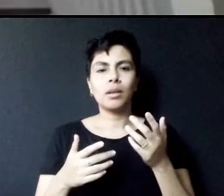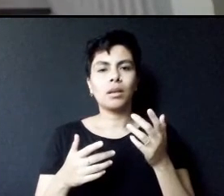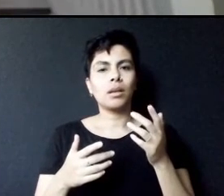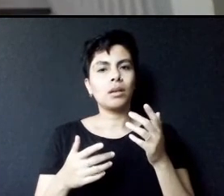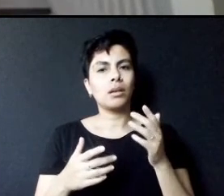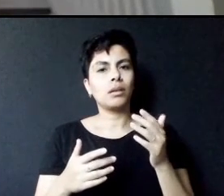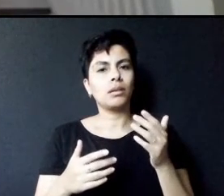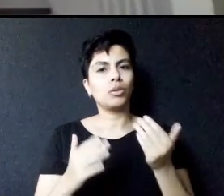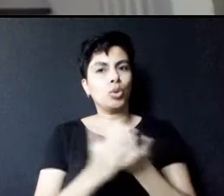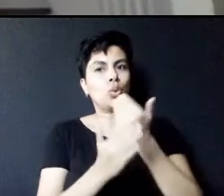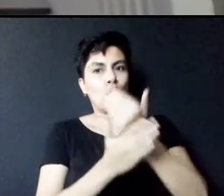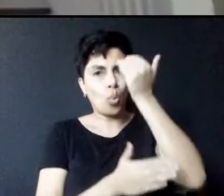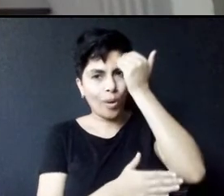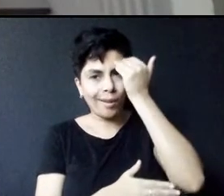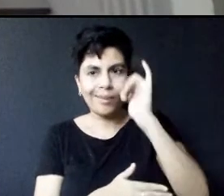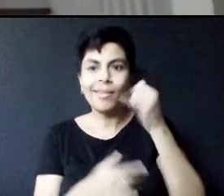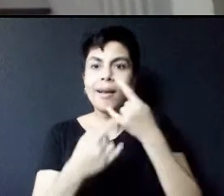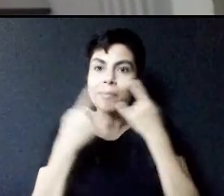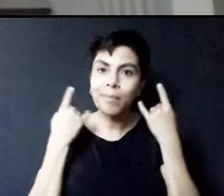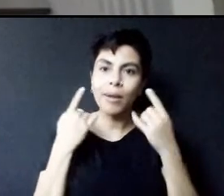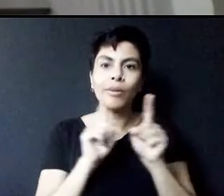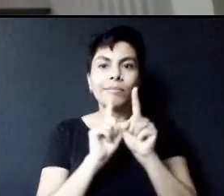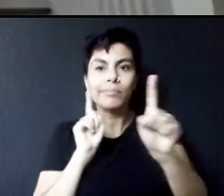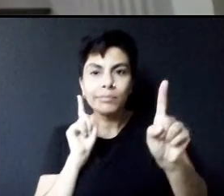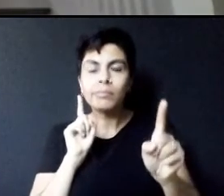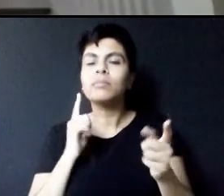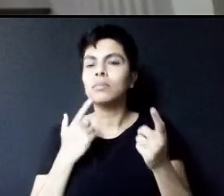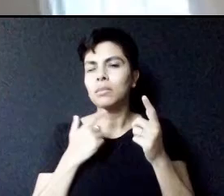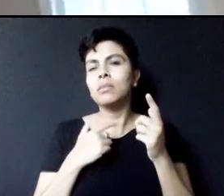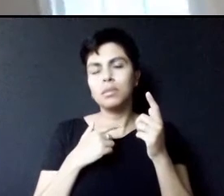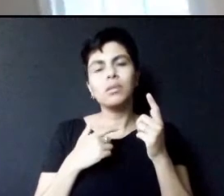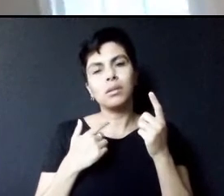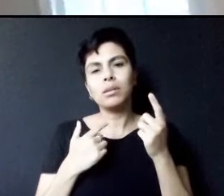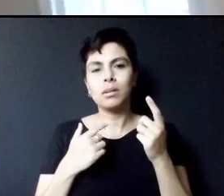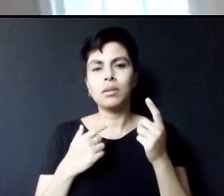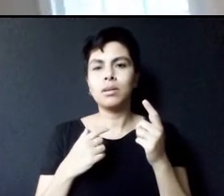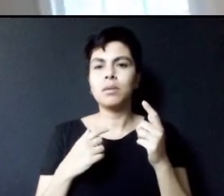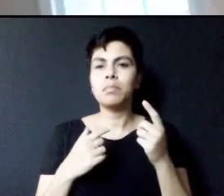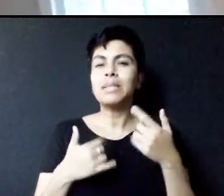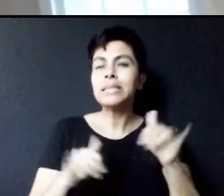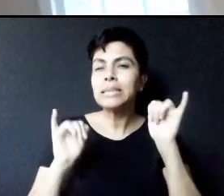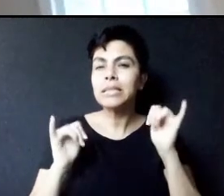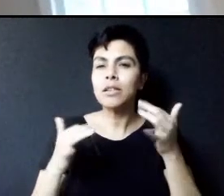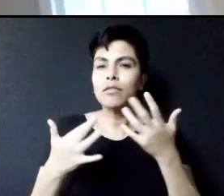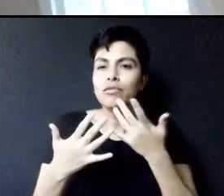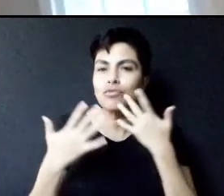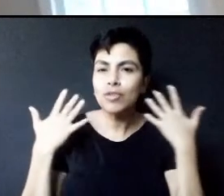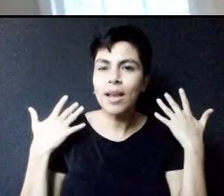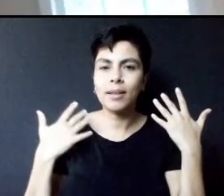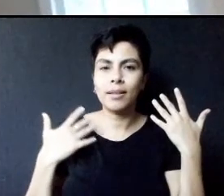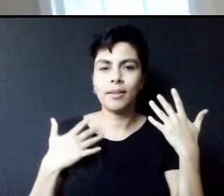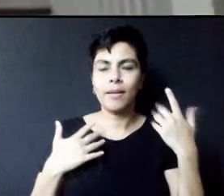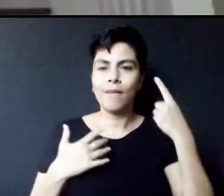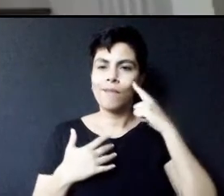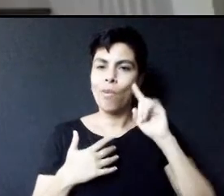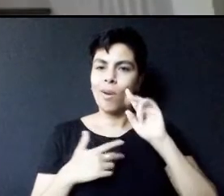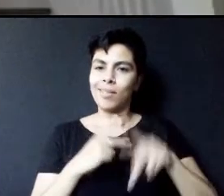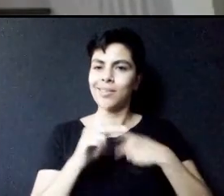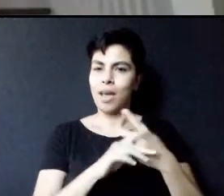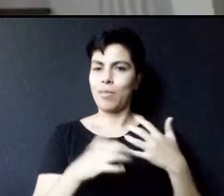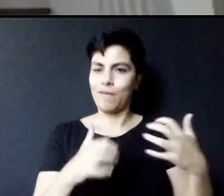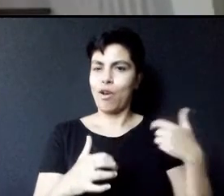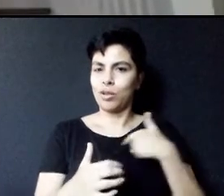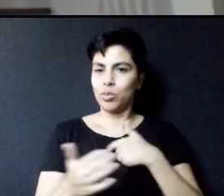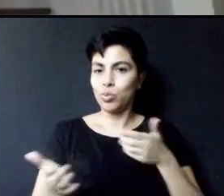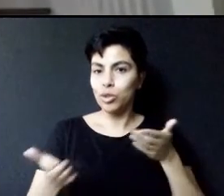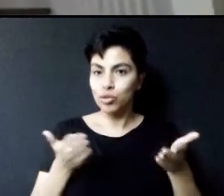different things that people need to be aware of, such as wearing a mask, social distancing, things like that, in a way that is hopefully friendly for the type of